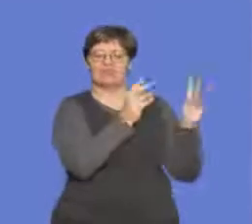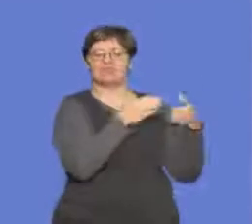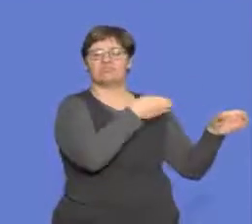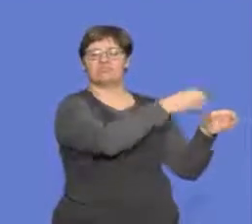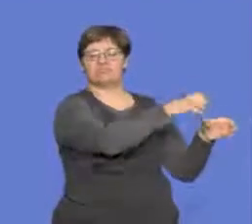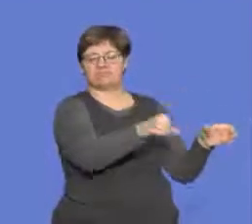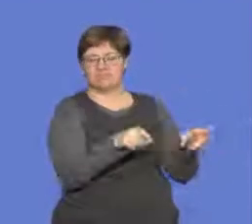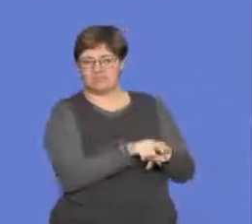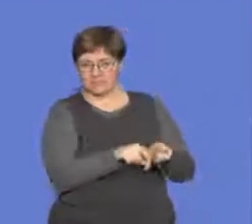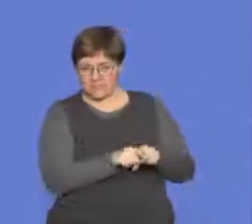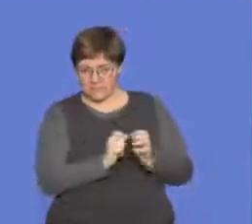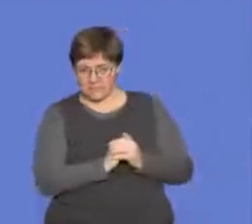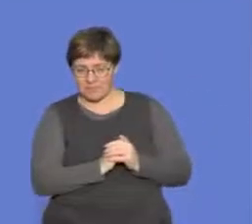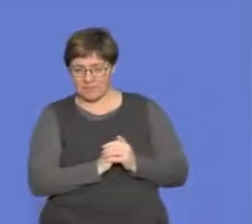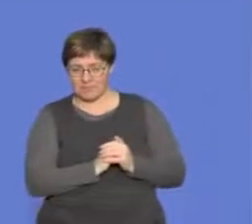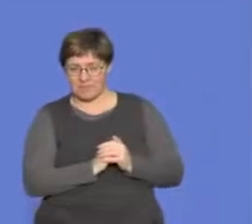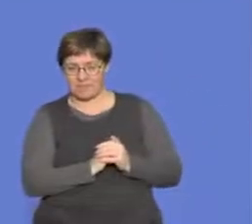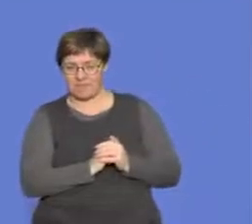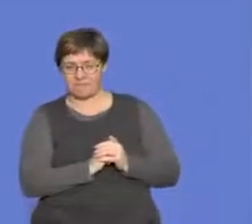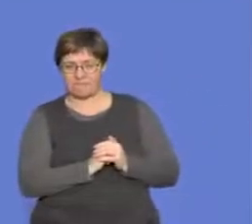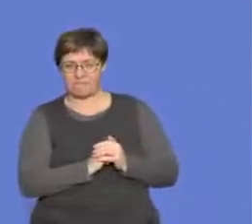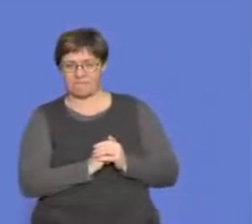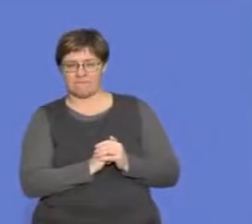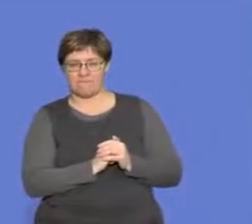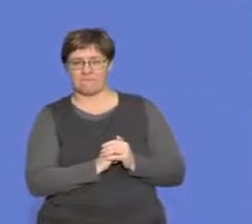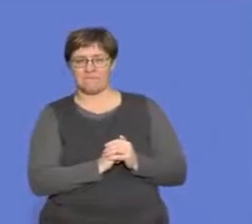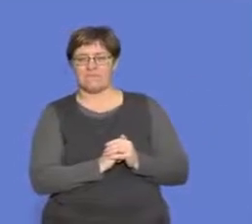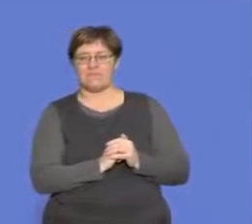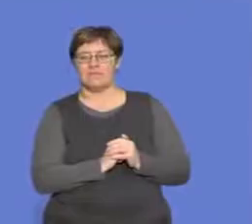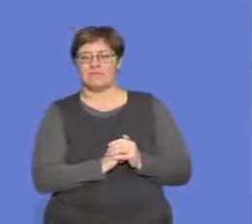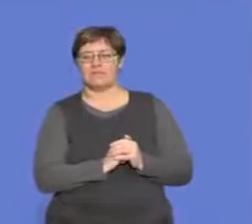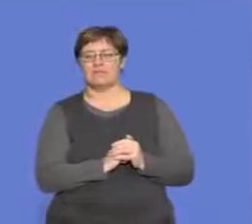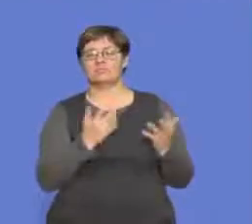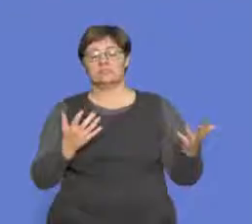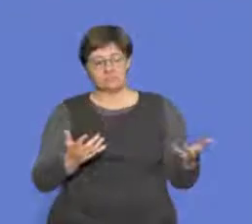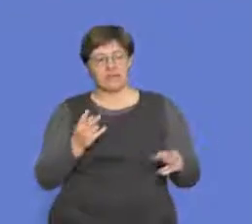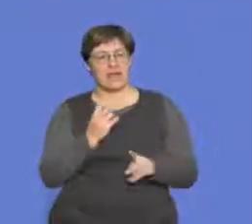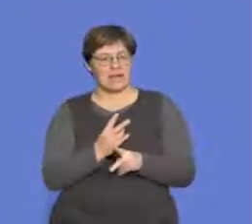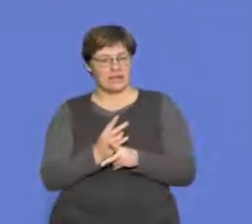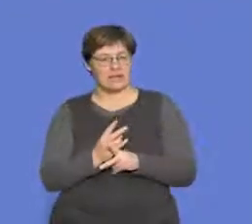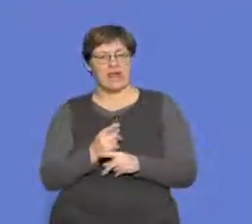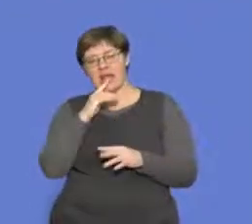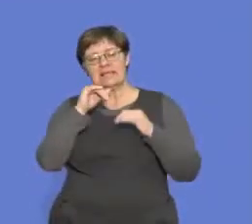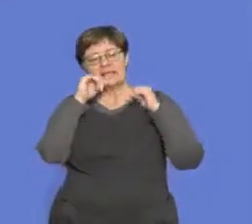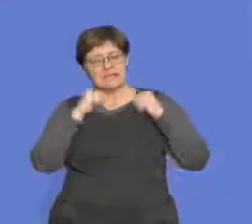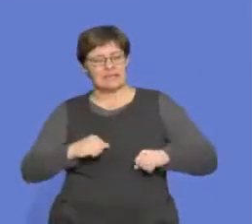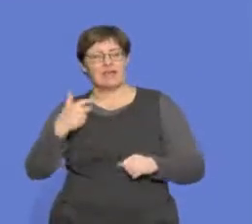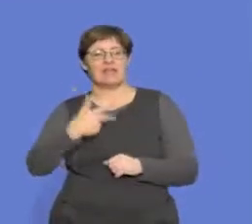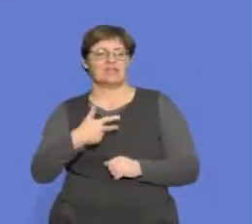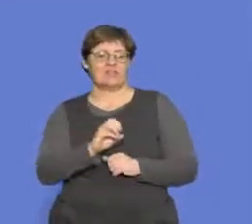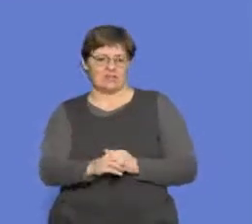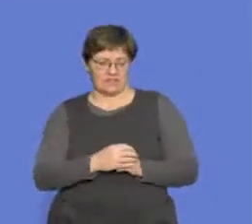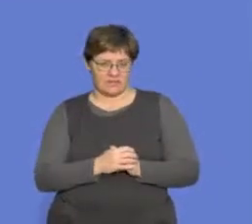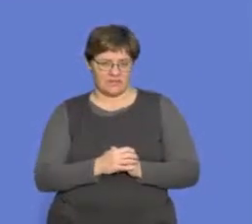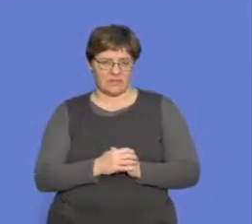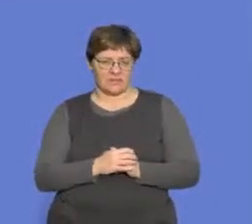subject modules, or we put them into specific course selections. So again, guys, we see that there's a system of